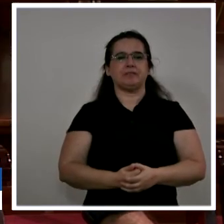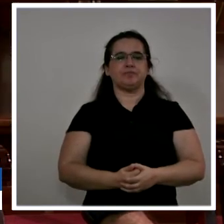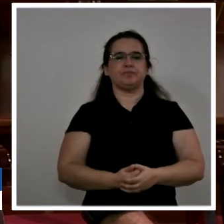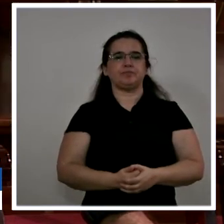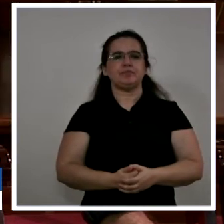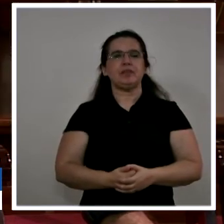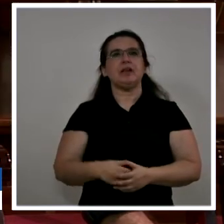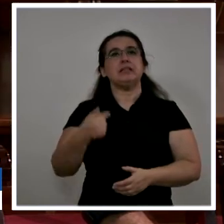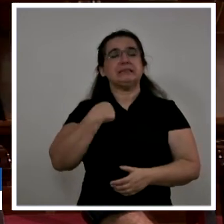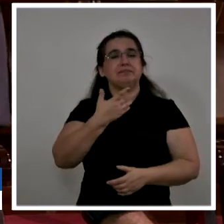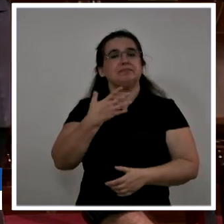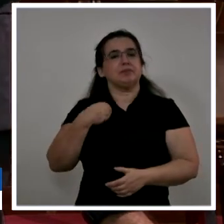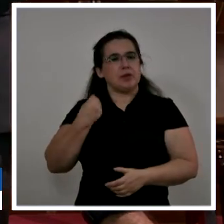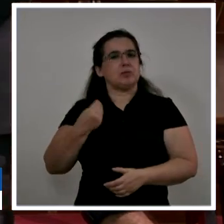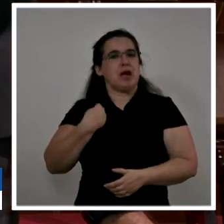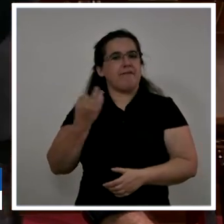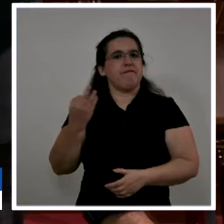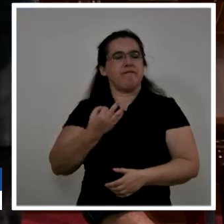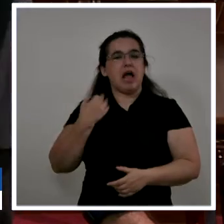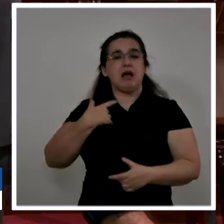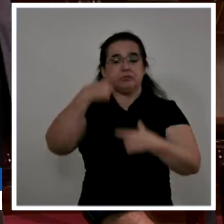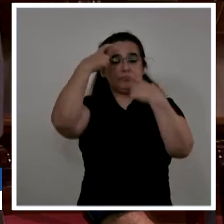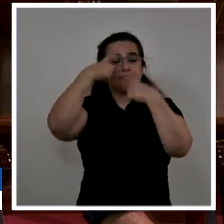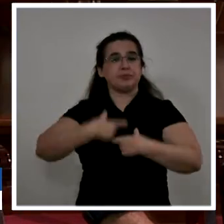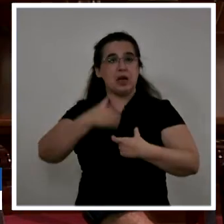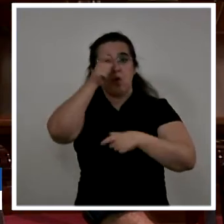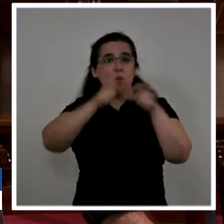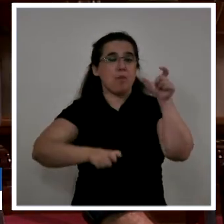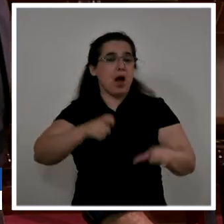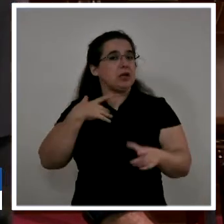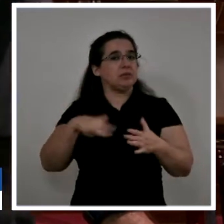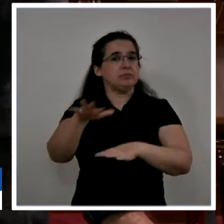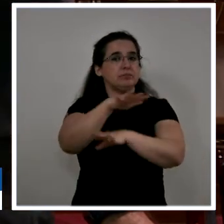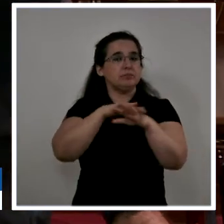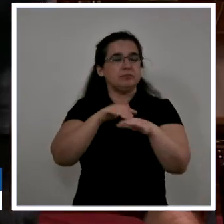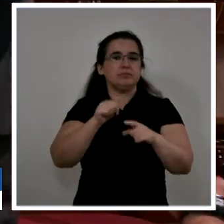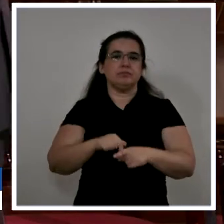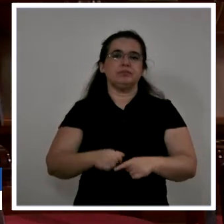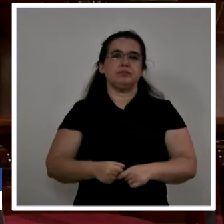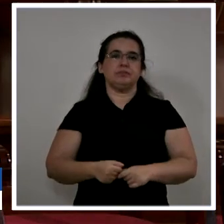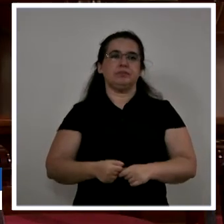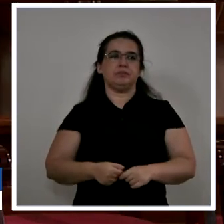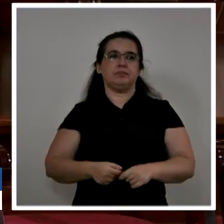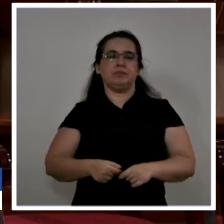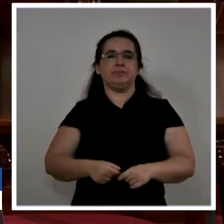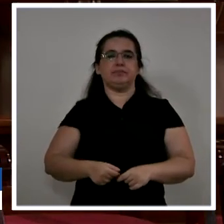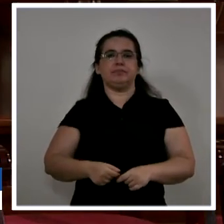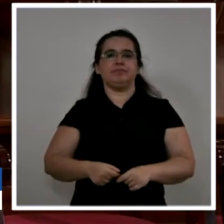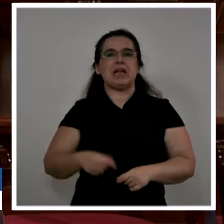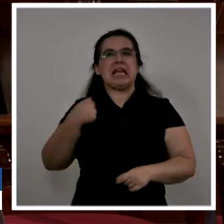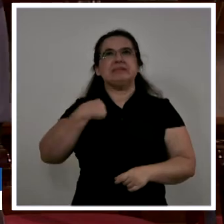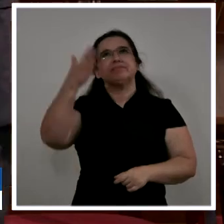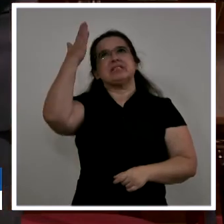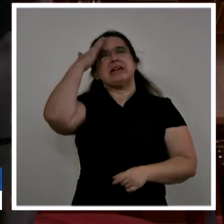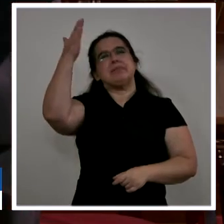his human nature, ele receou que na sua natureza humana, he would be unable to endure the coming conflict with the powers of darkness. Ele não fosse capaz